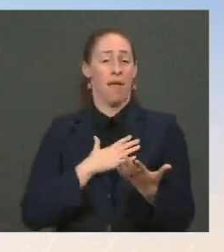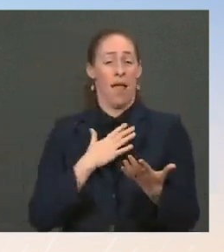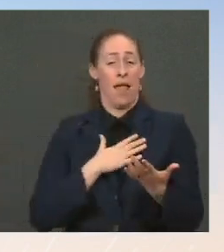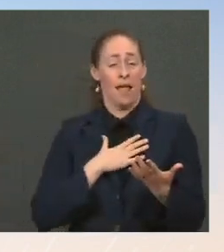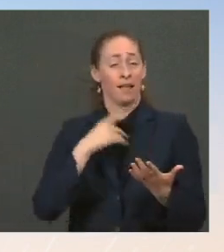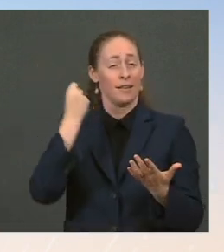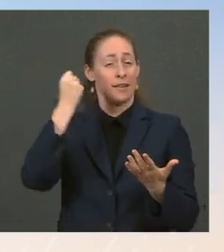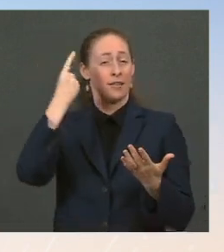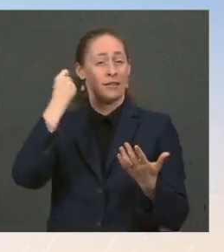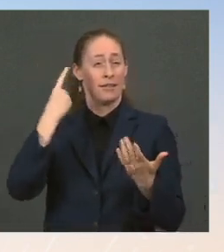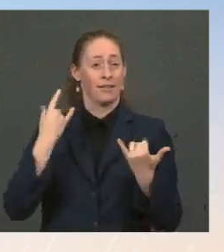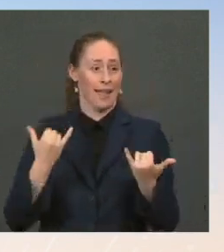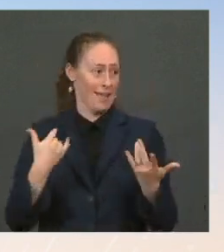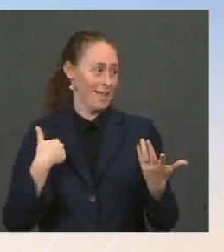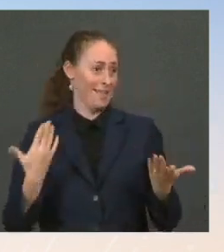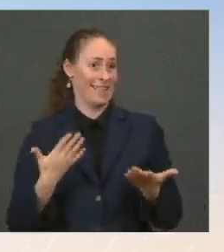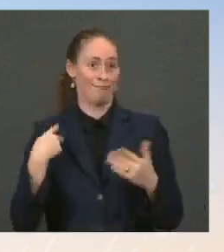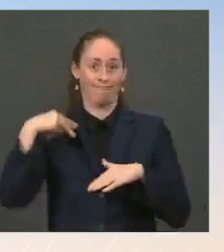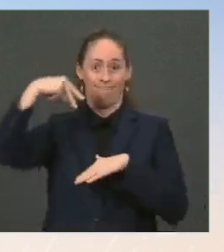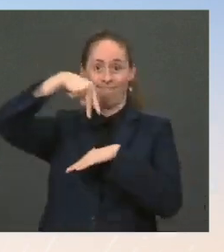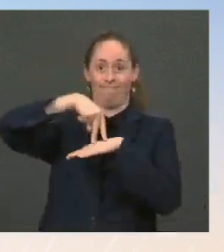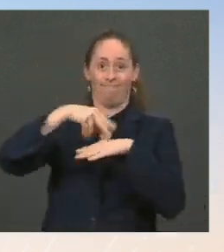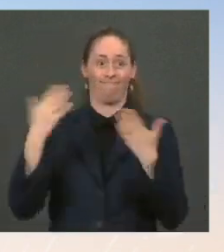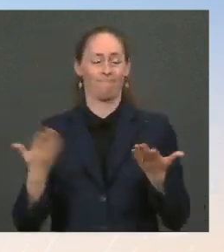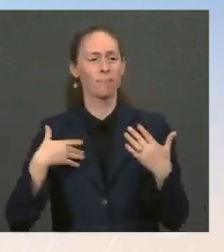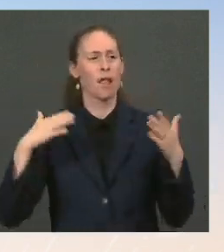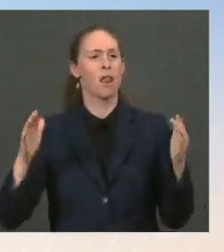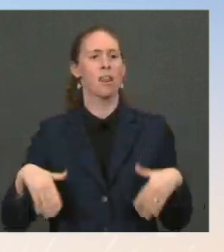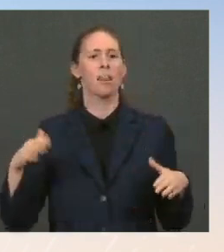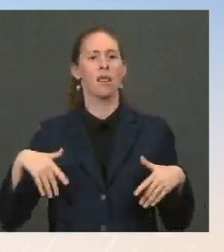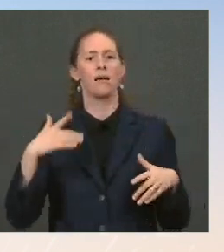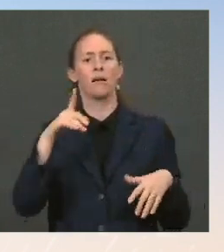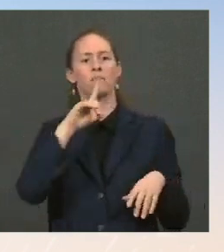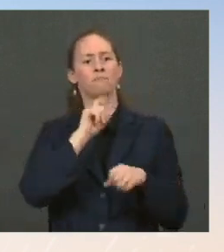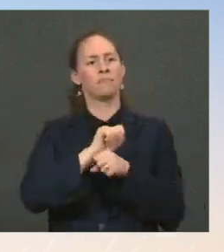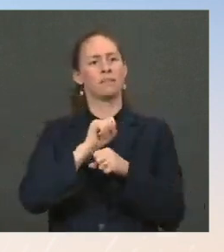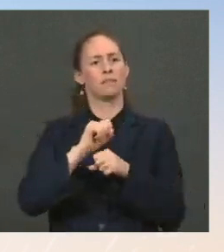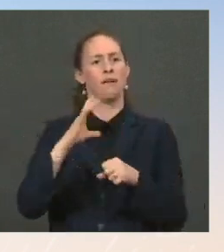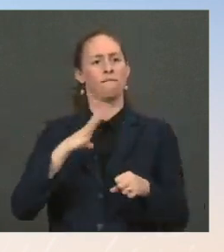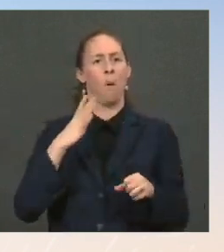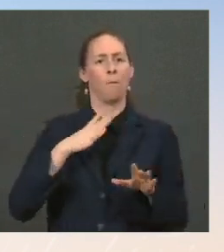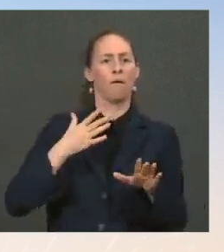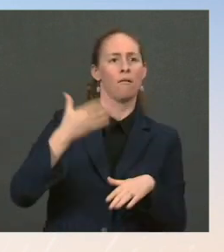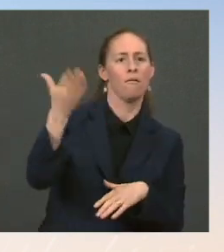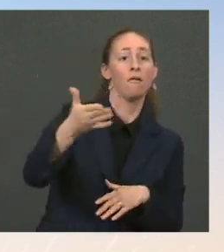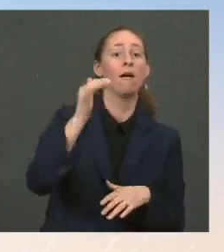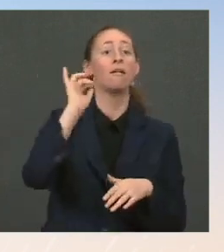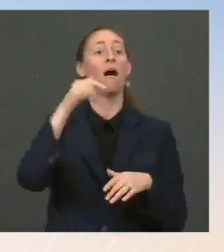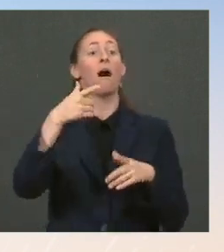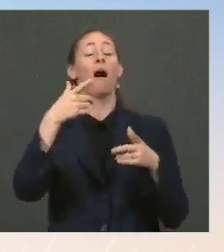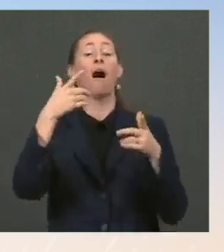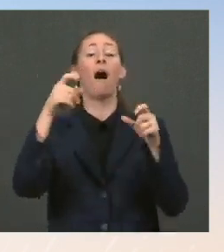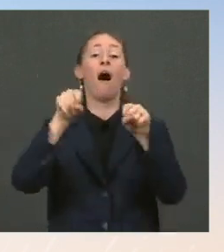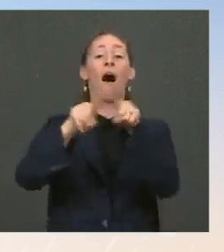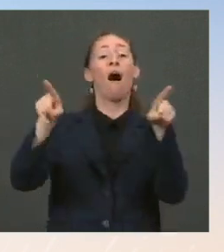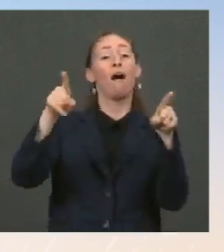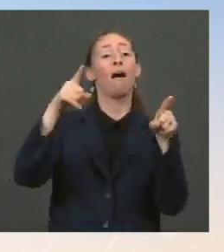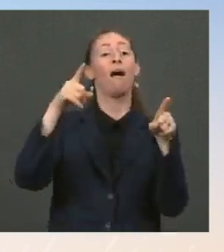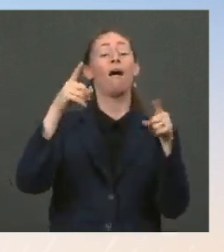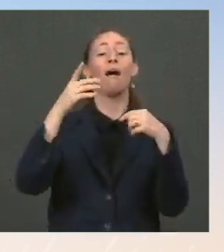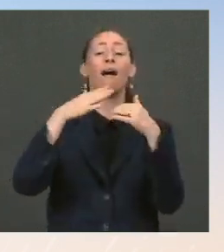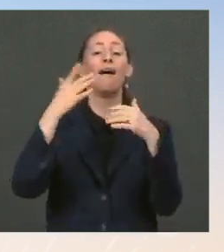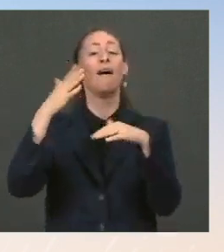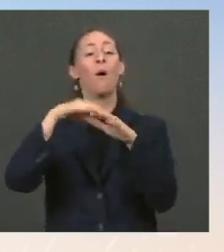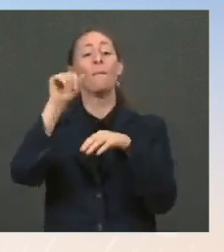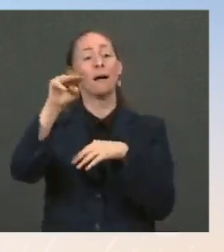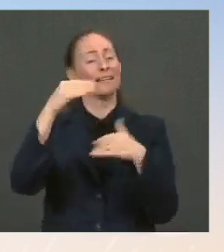out here is that there's been no formal offer made. A press release is not a formal offer. And regardless, even the scant details